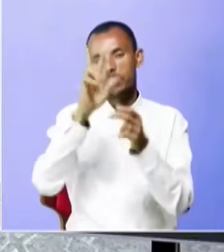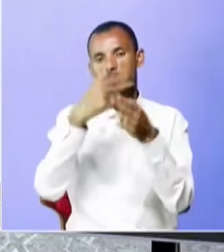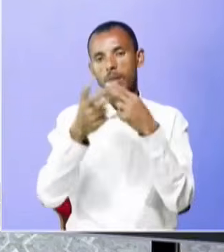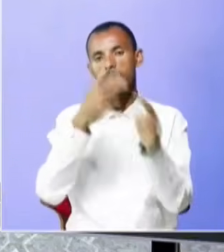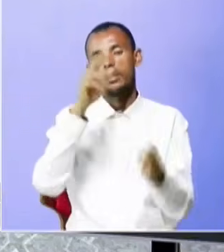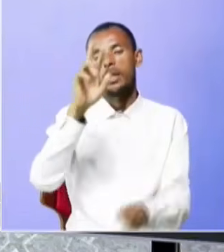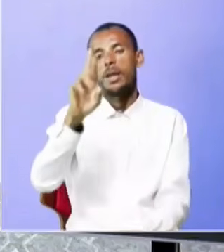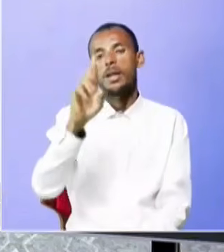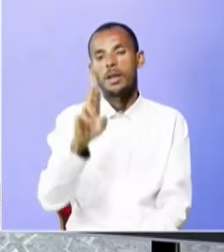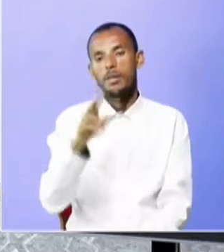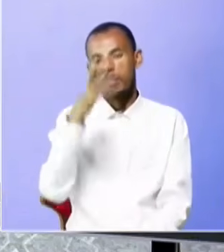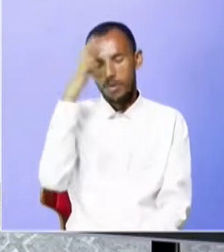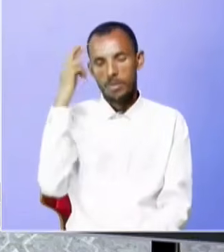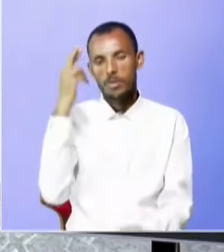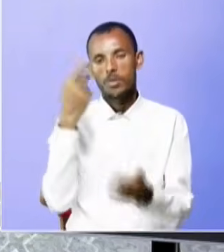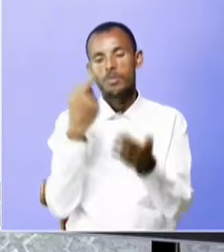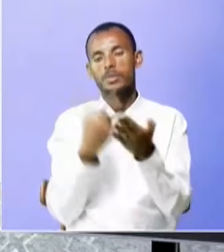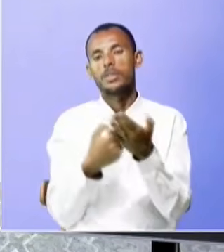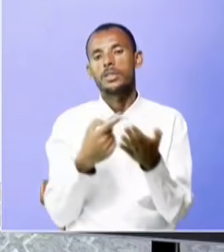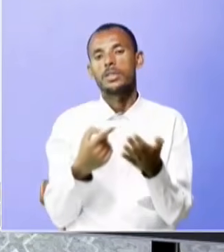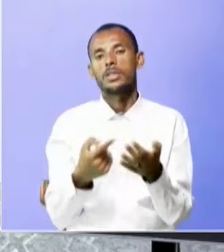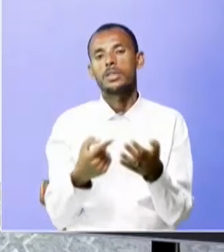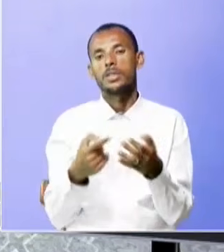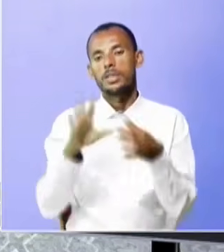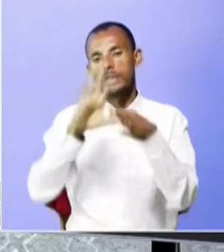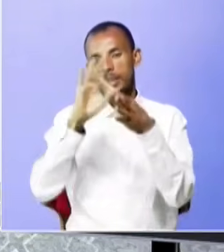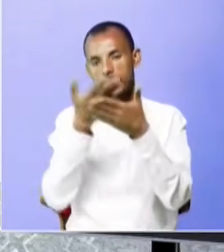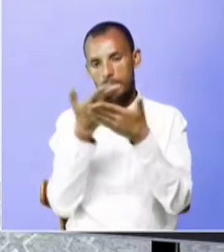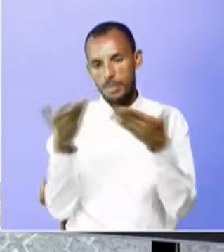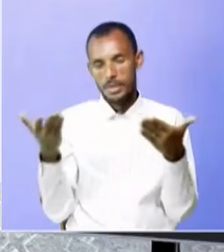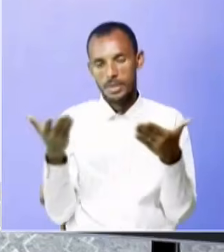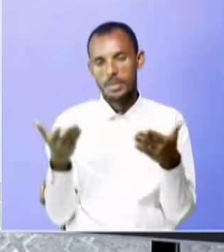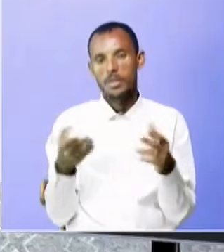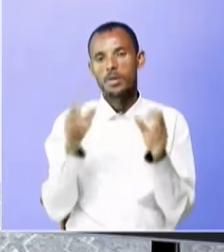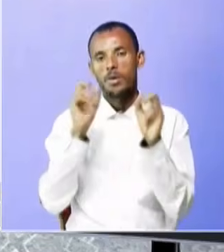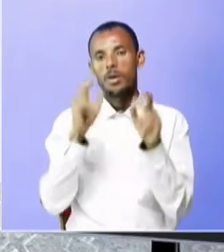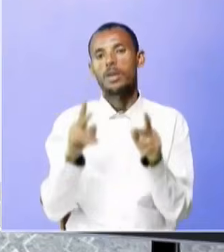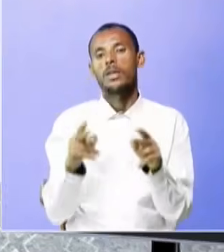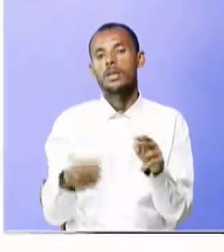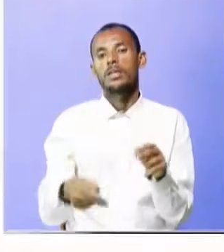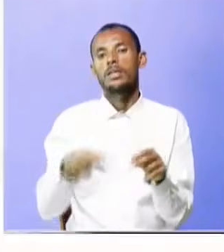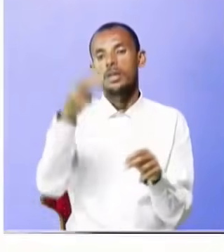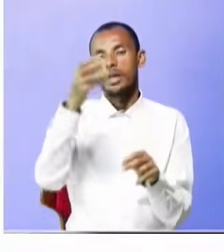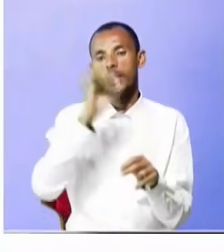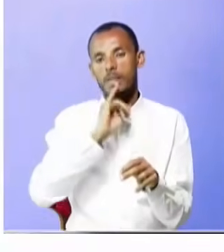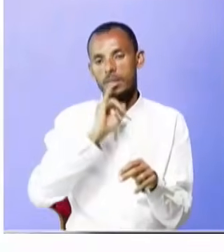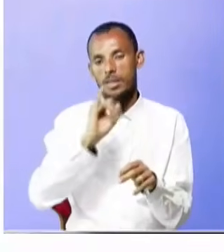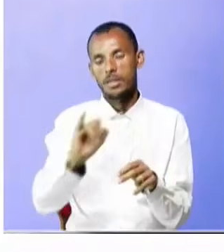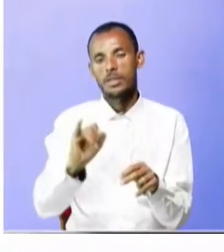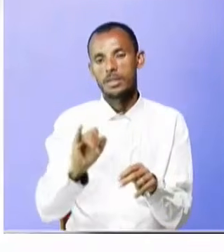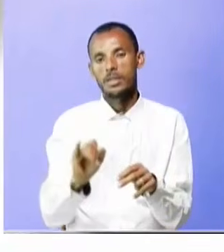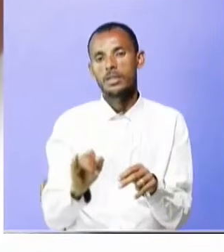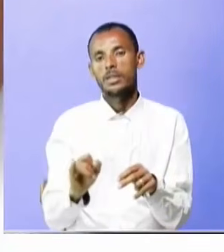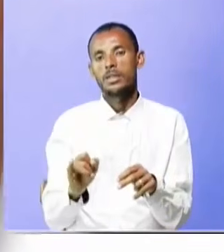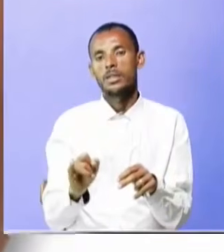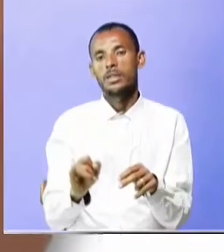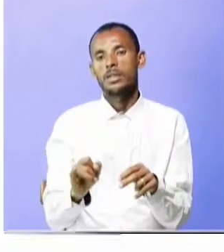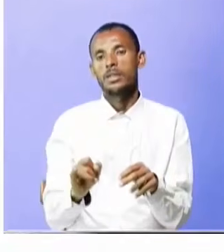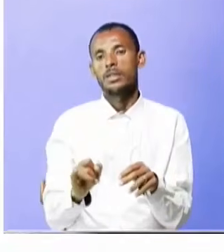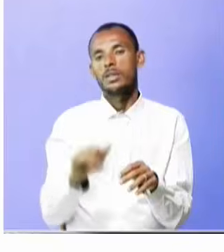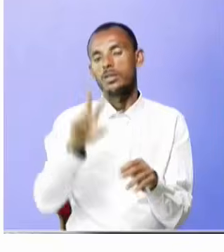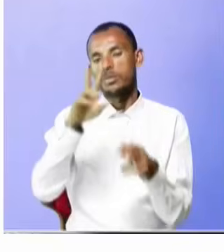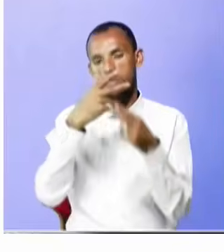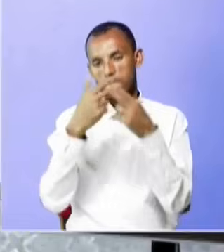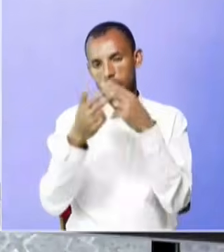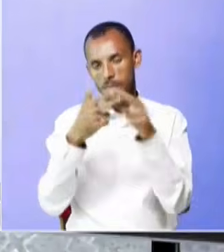r because of this statement. Okay, the height of the circular cone is twice